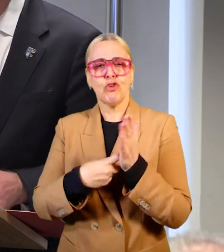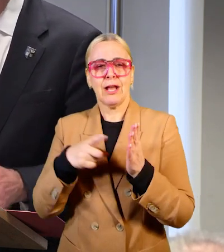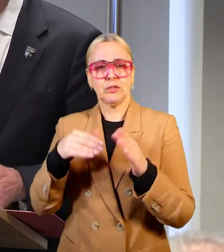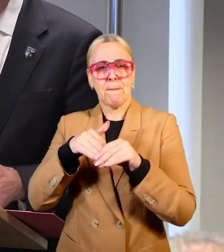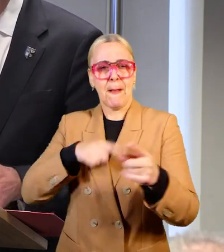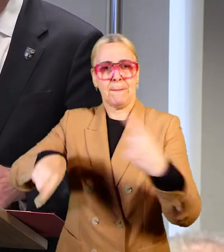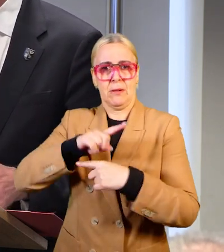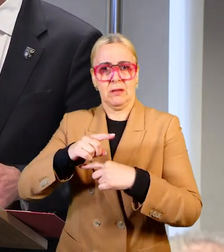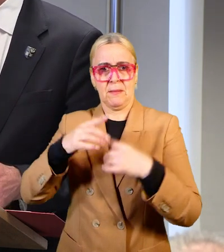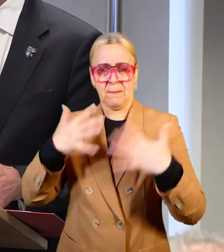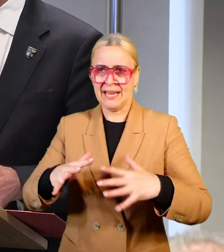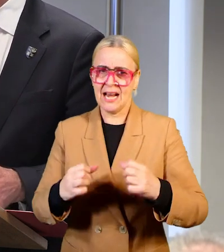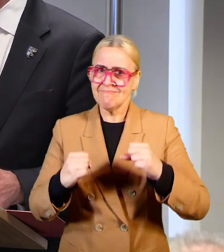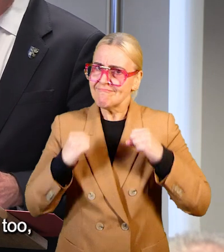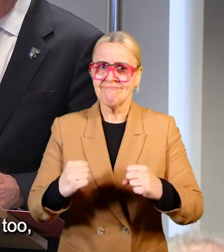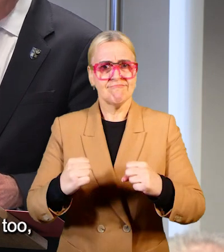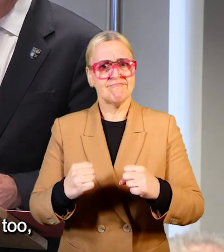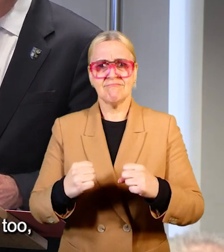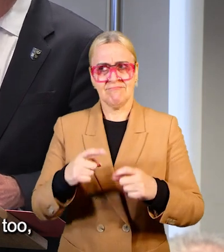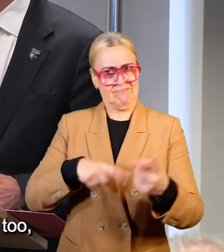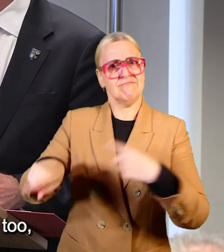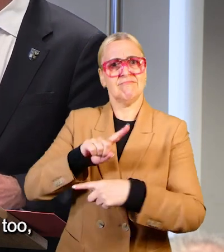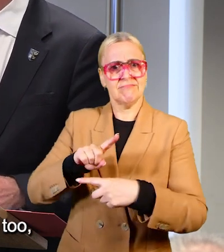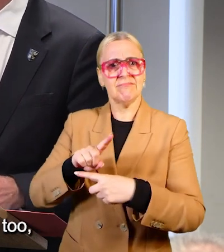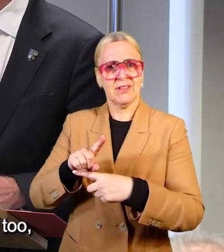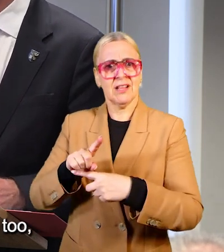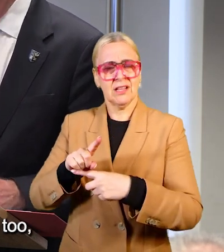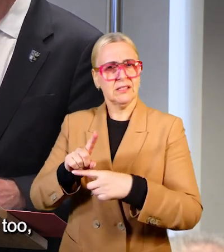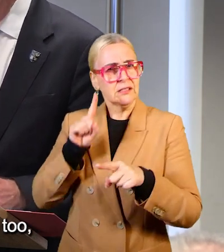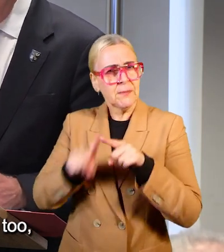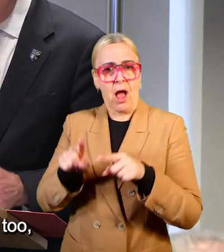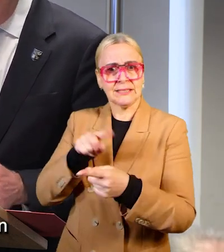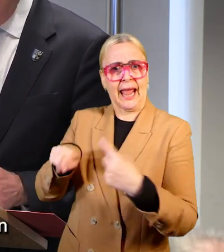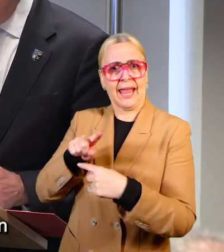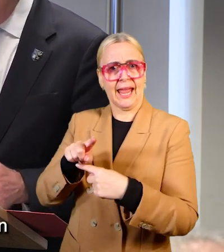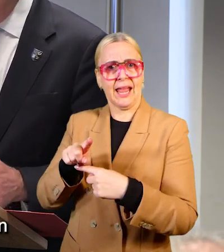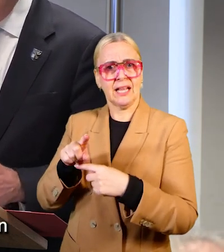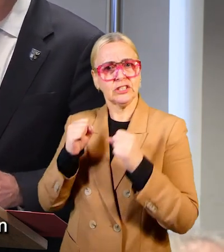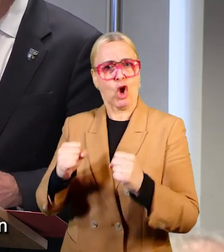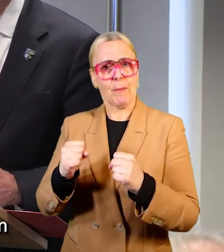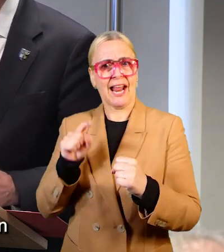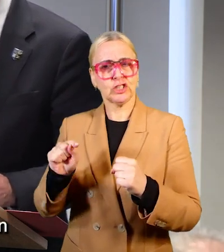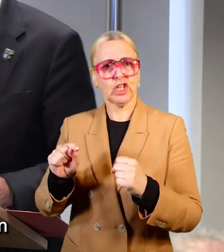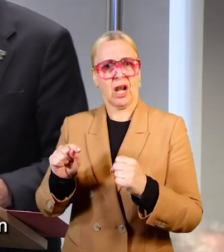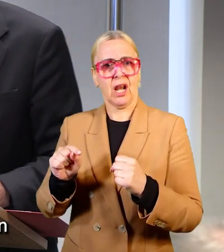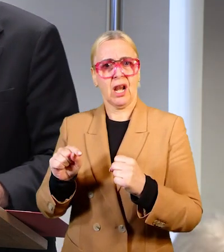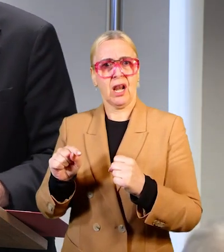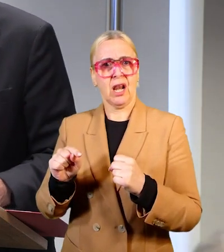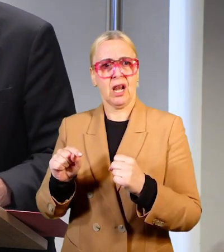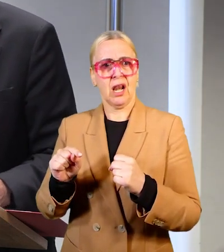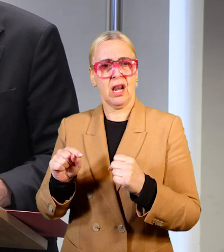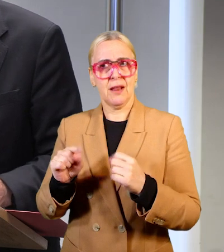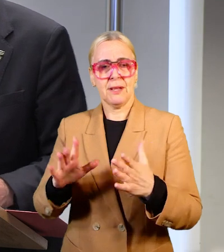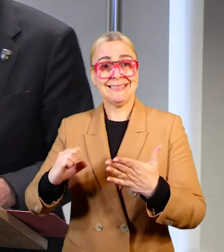making the case for a smaller rise, which of course would be my choice too. And I would make particular mention